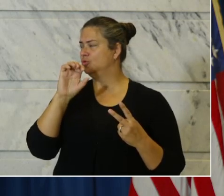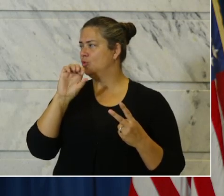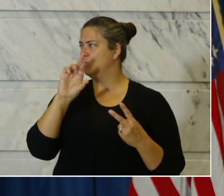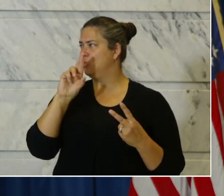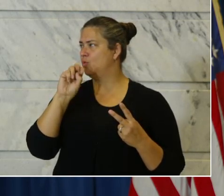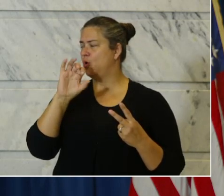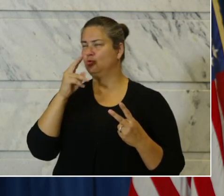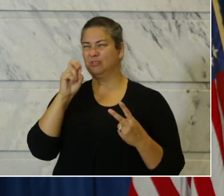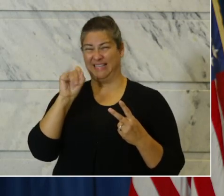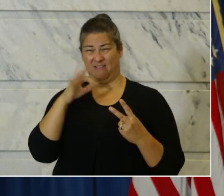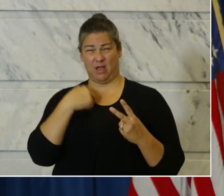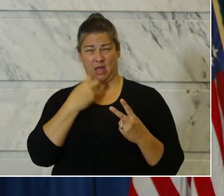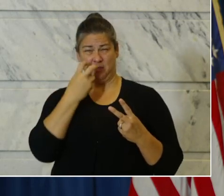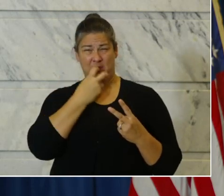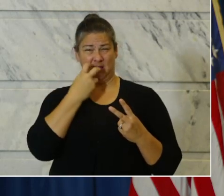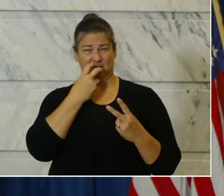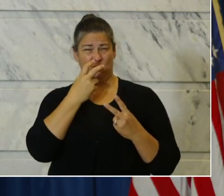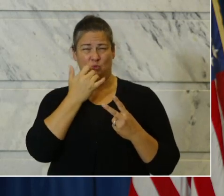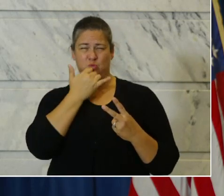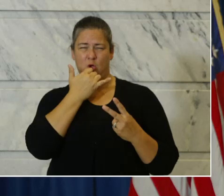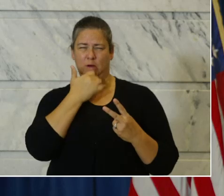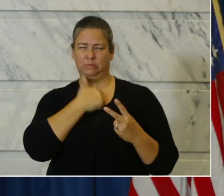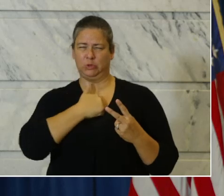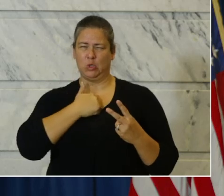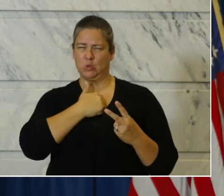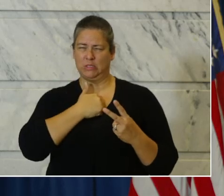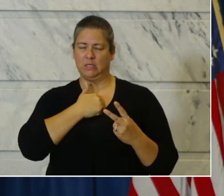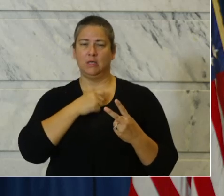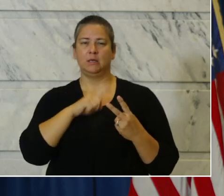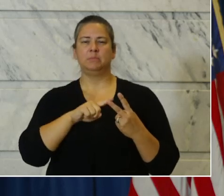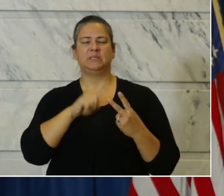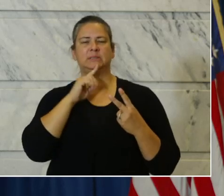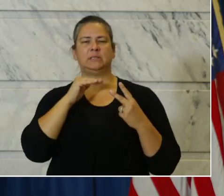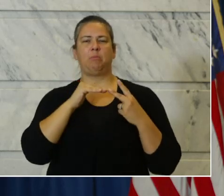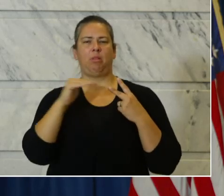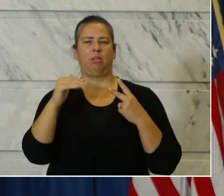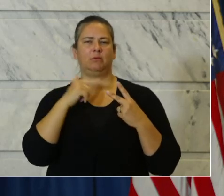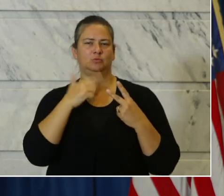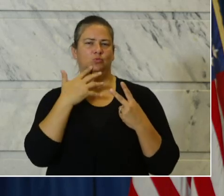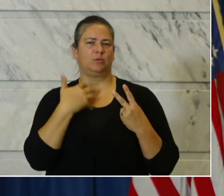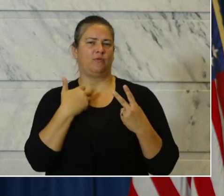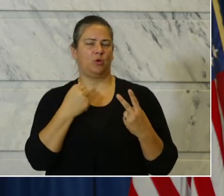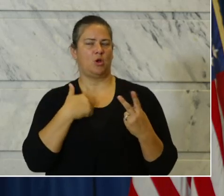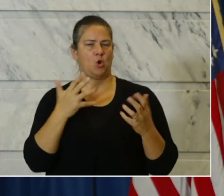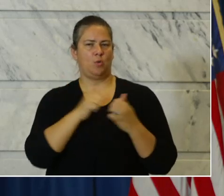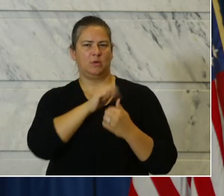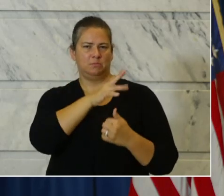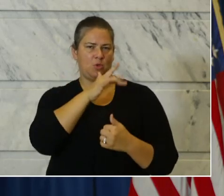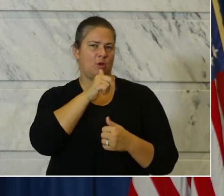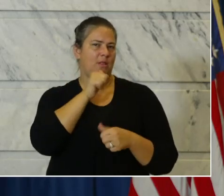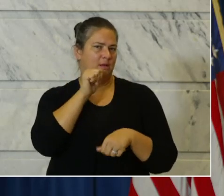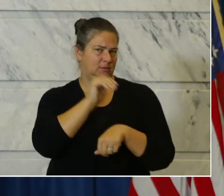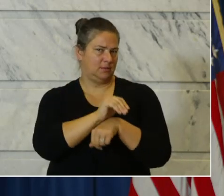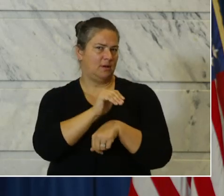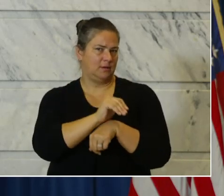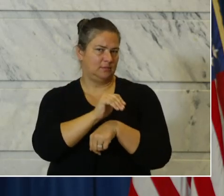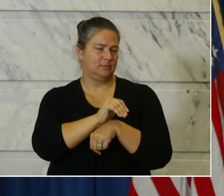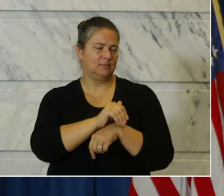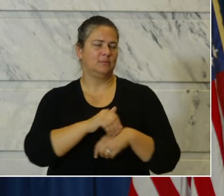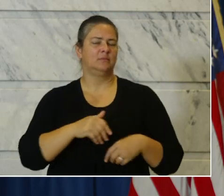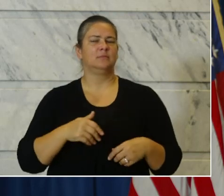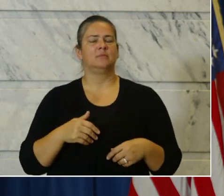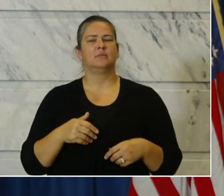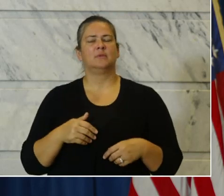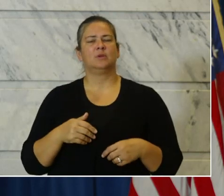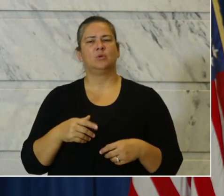him if I mispronounced his last name. He is stable and recovering. I talked to his mom last night during a